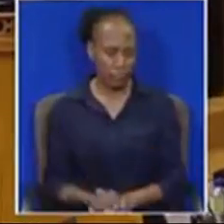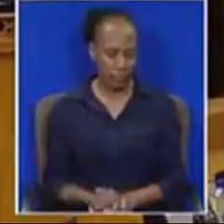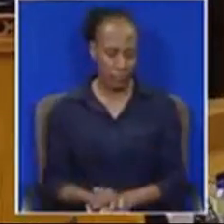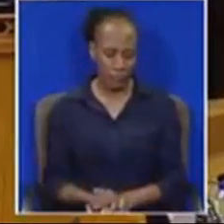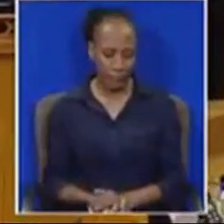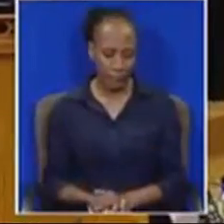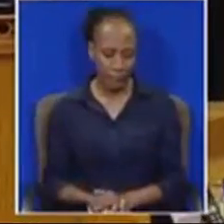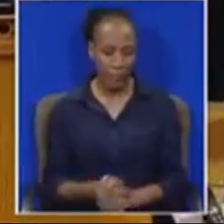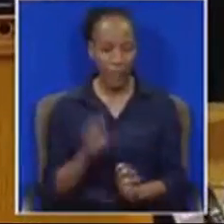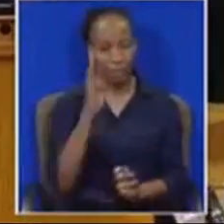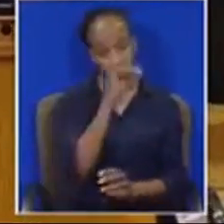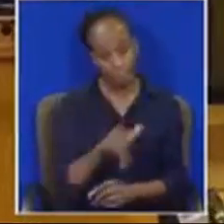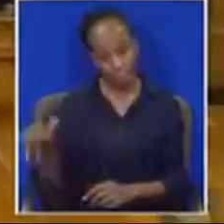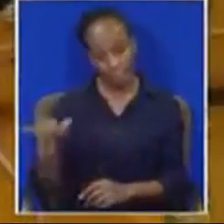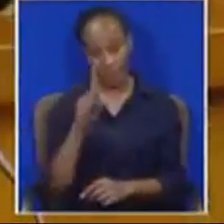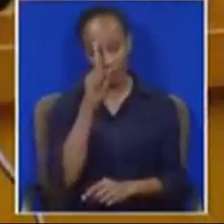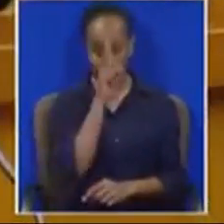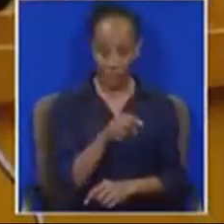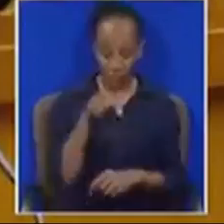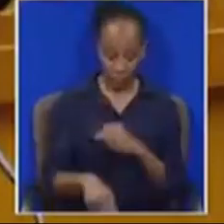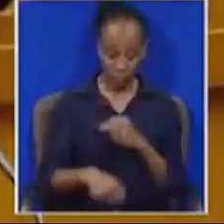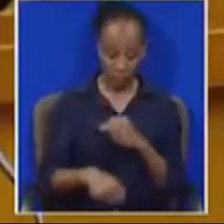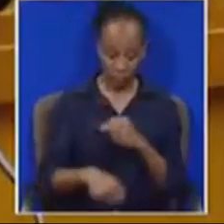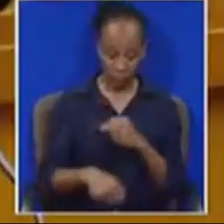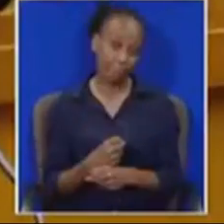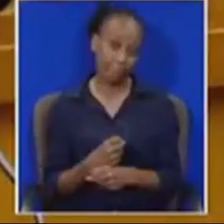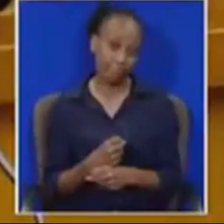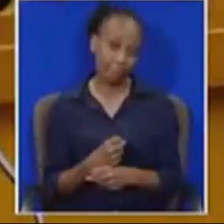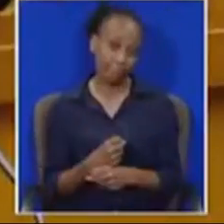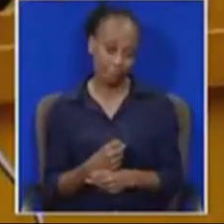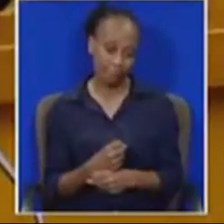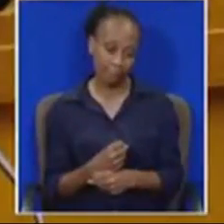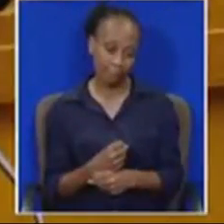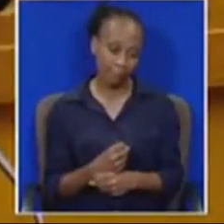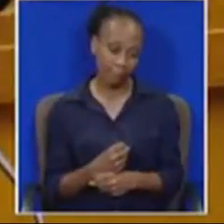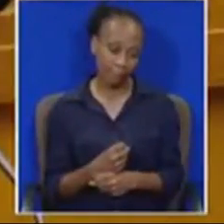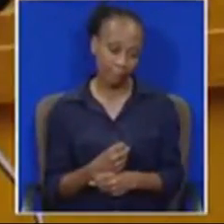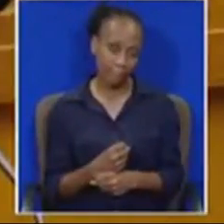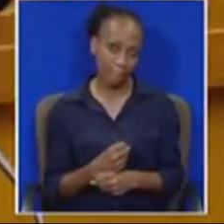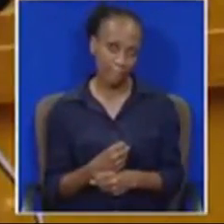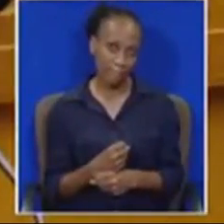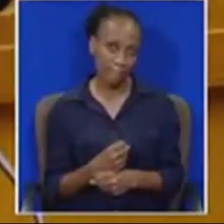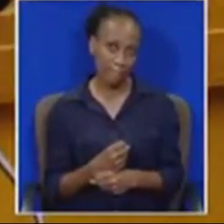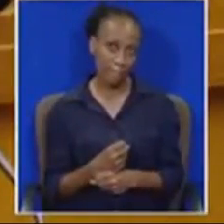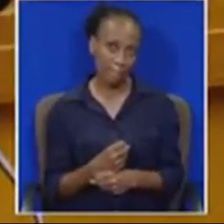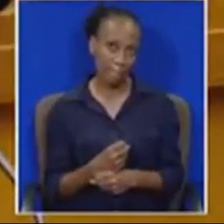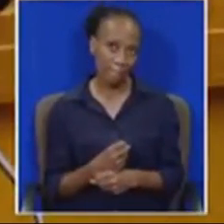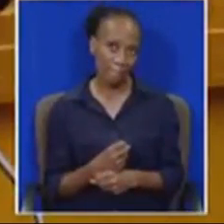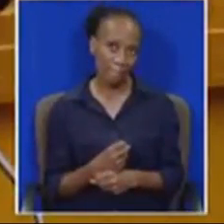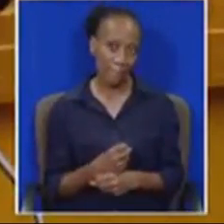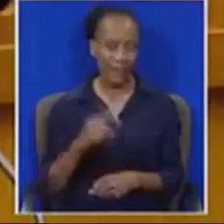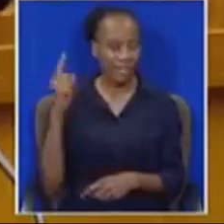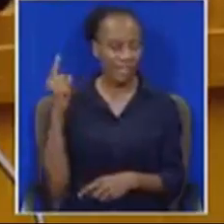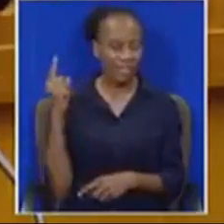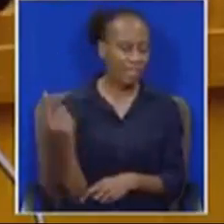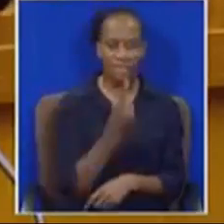On the 1st of May this year, we will introduce the first national minimum